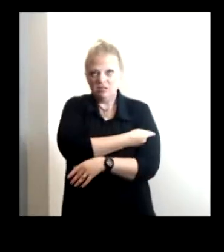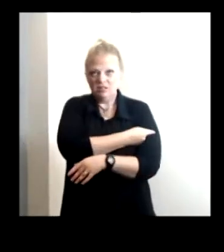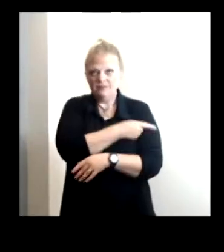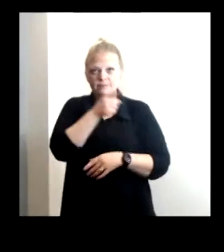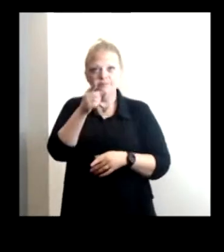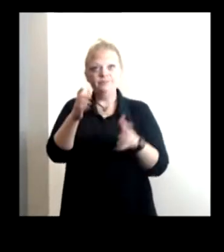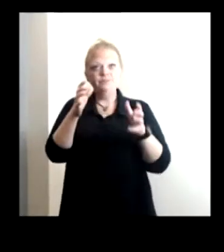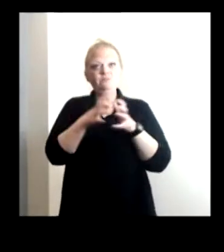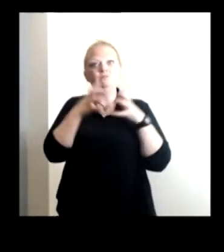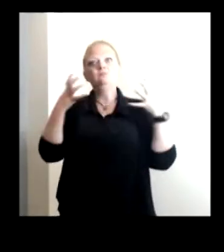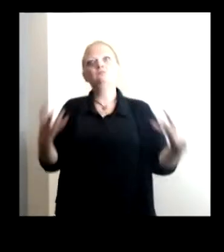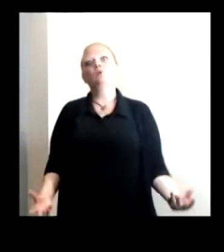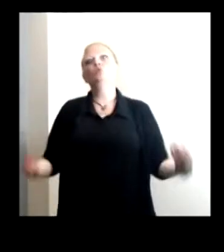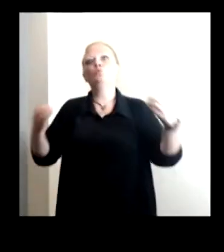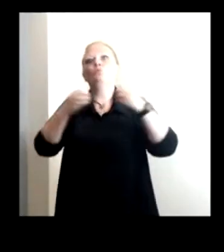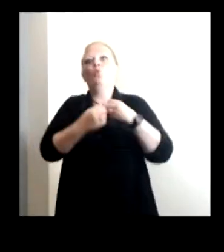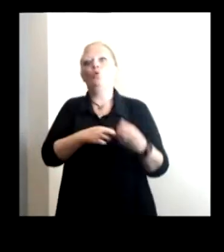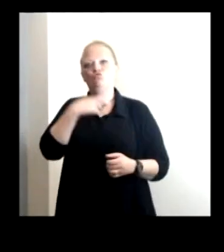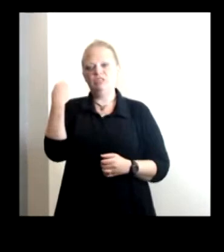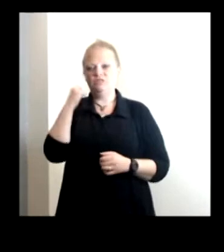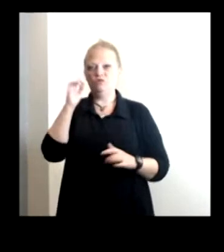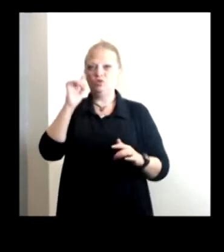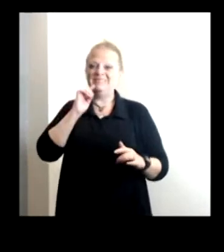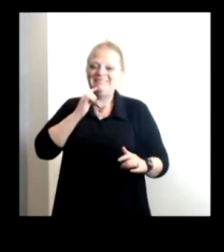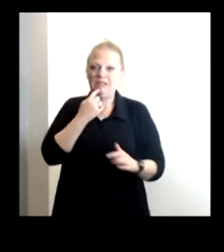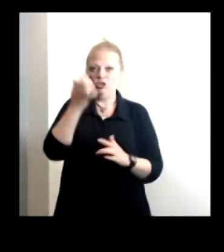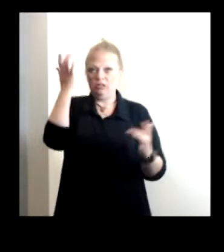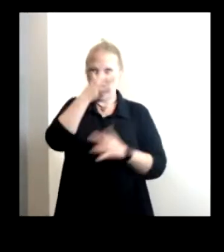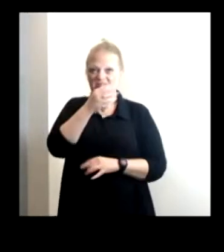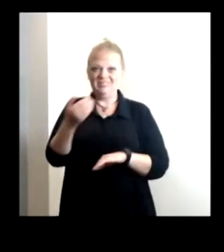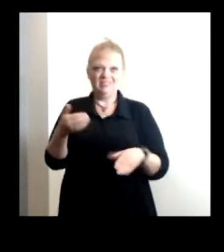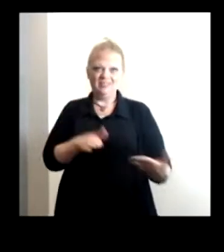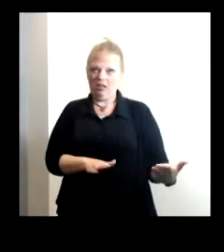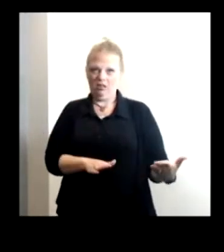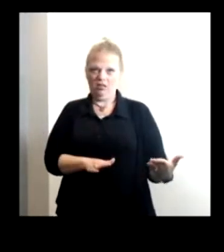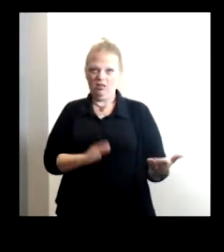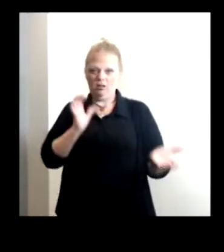at much higher risk of serious illness and death than the